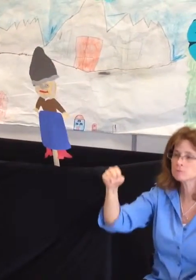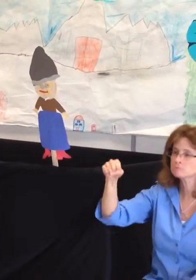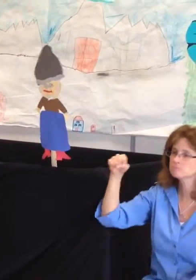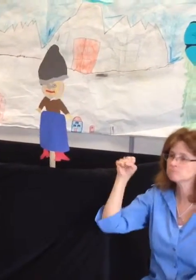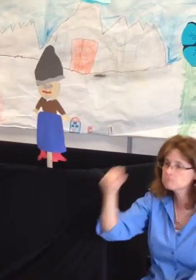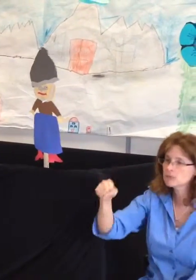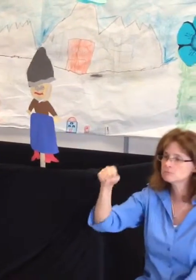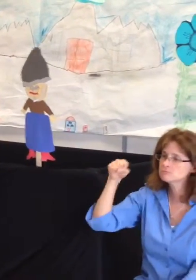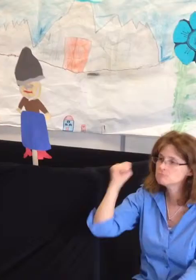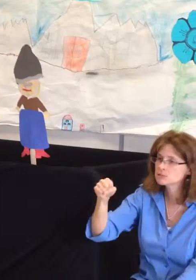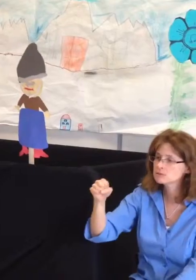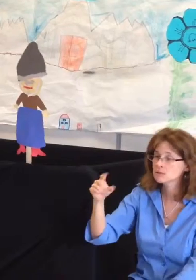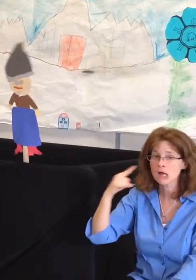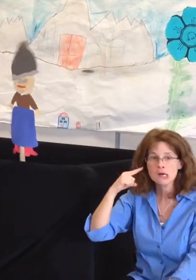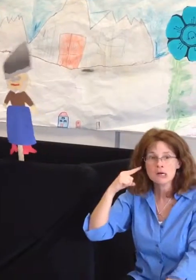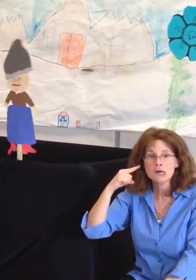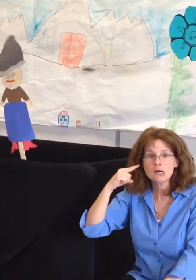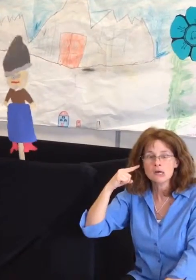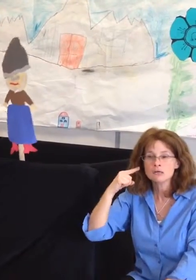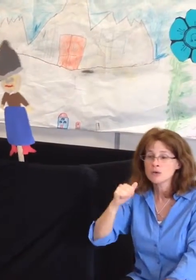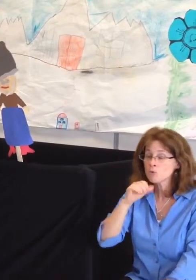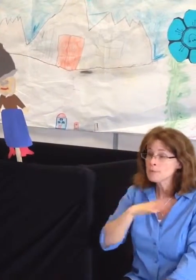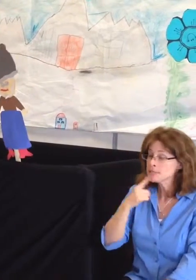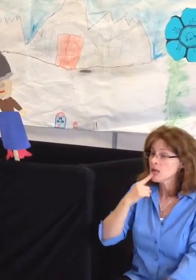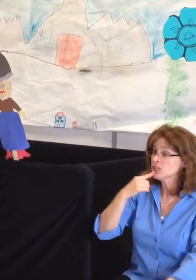And then the old woman said,